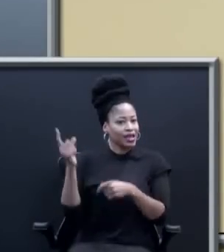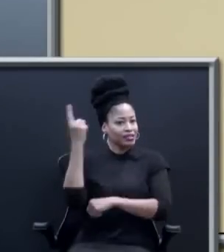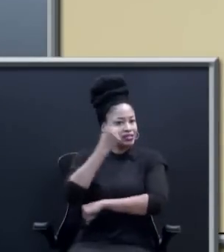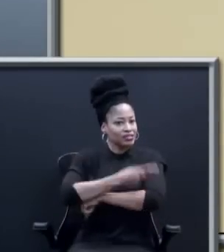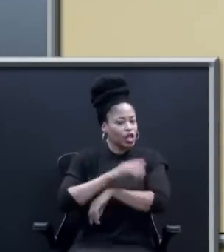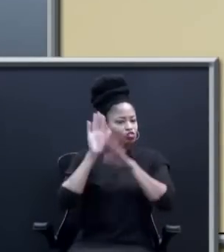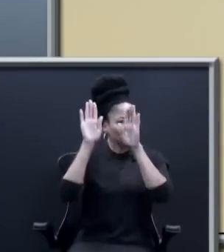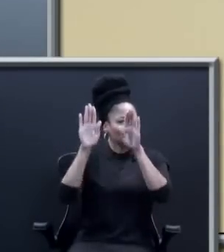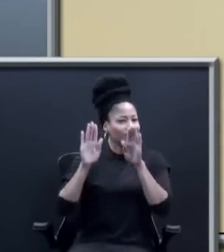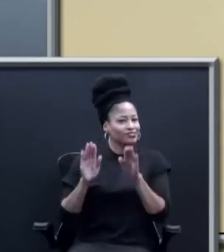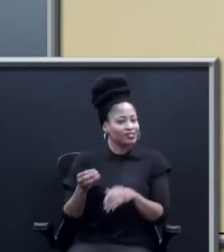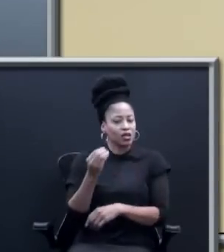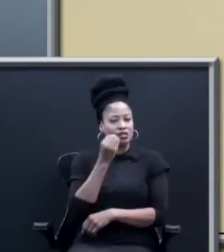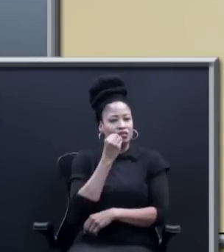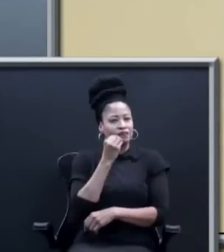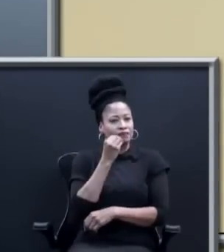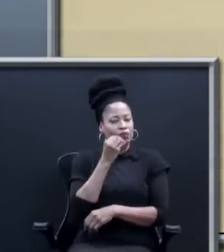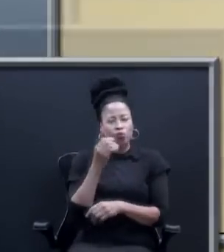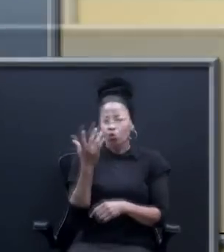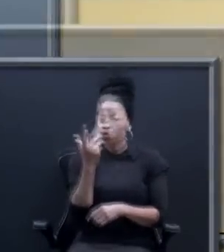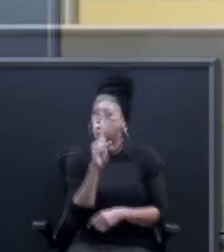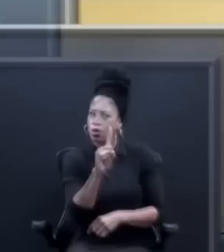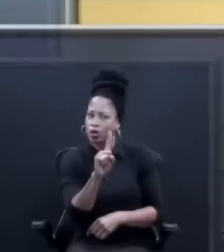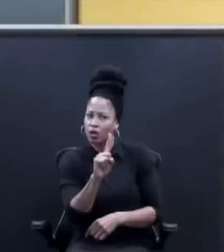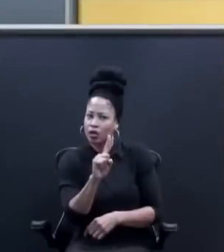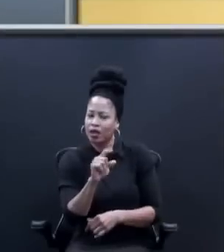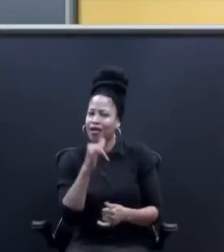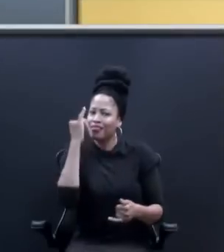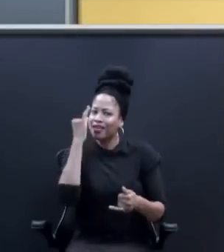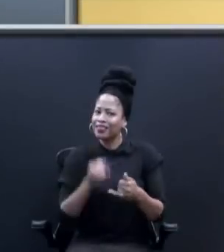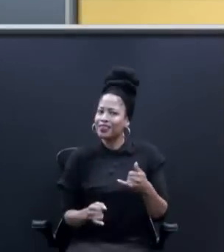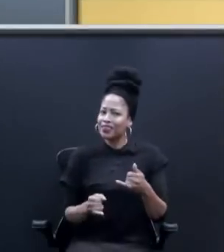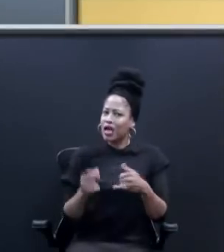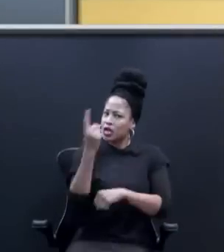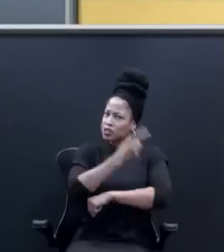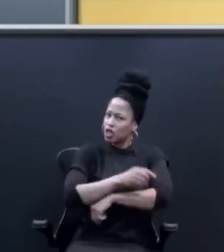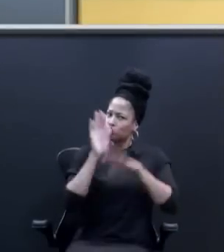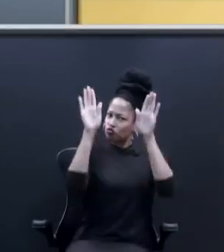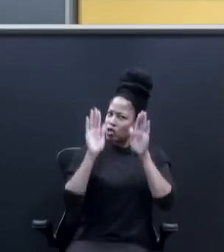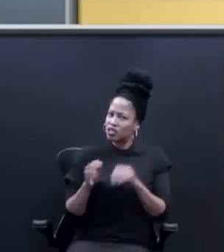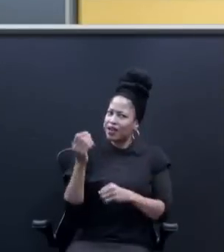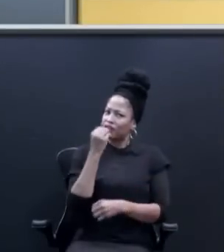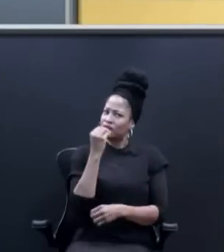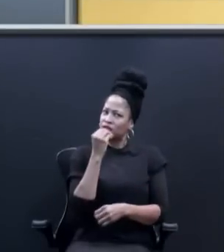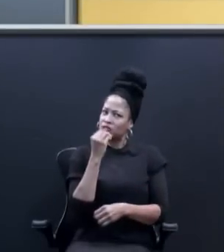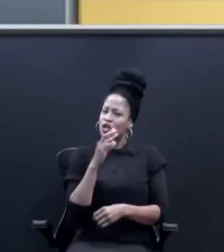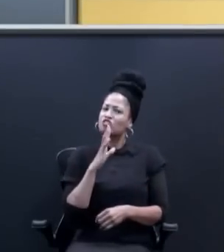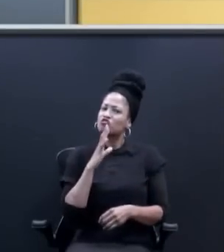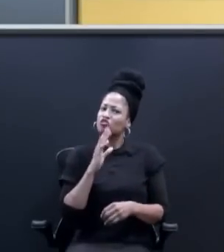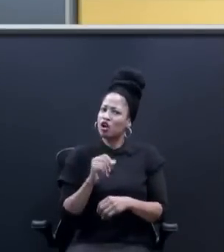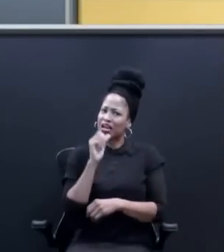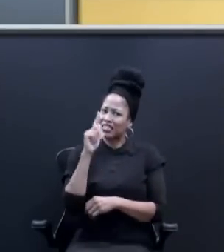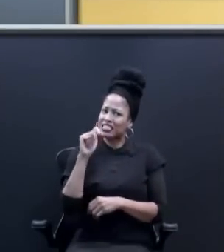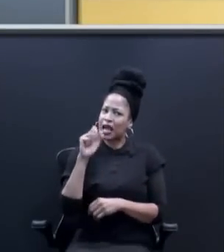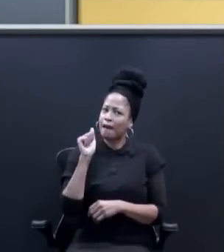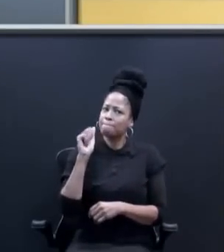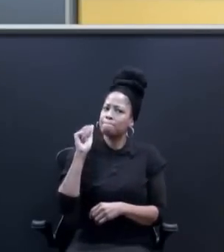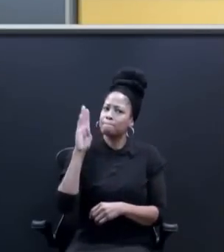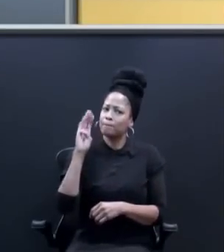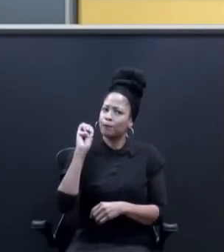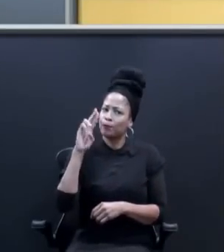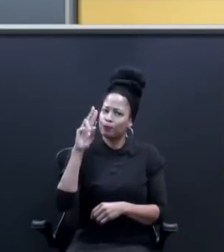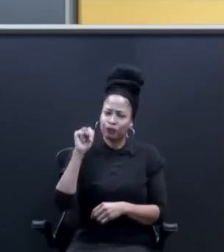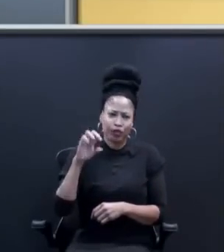great day of the feast. Wait a minute. In the last day, that great day of the feast. Mm-hmm. If they was talking tabernacle, how can